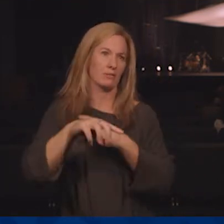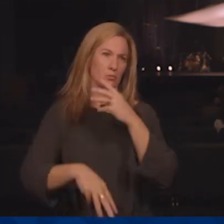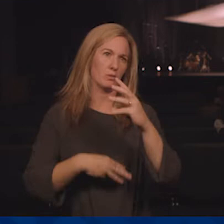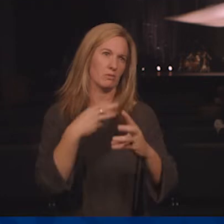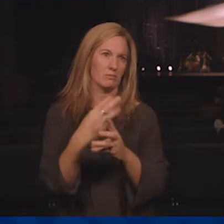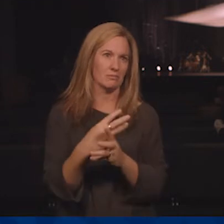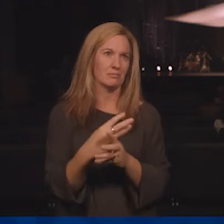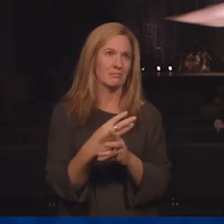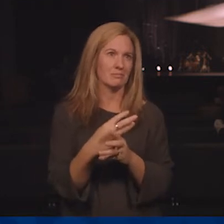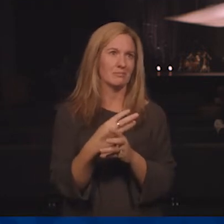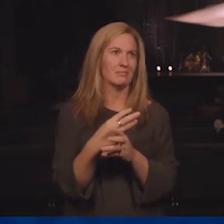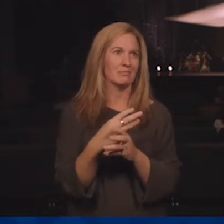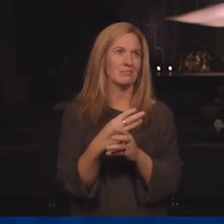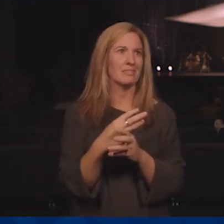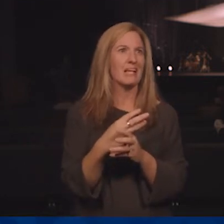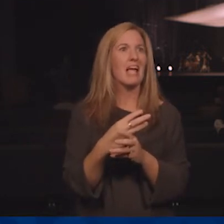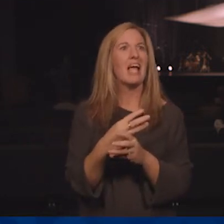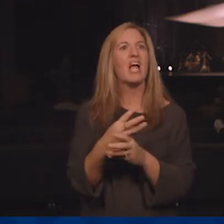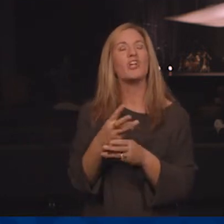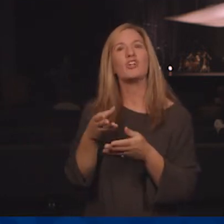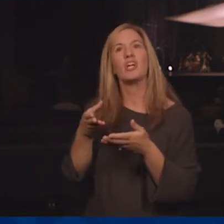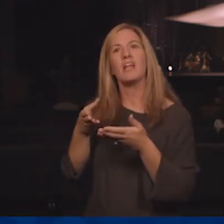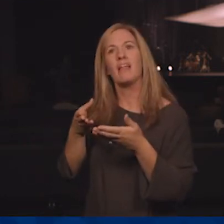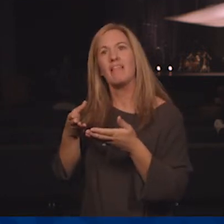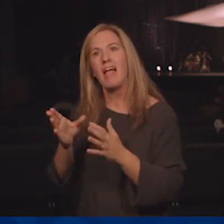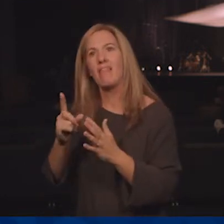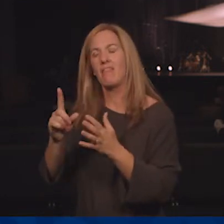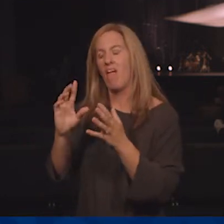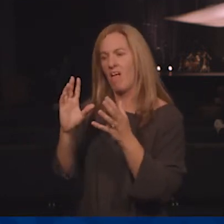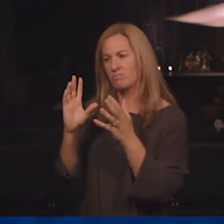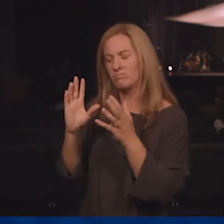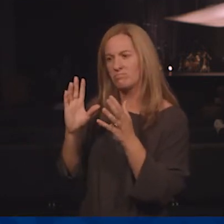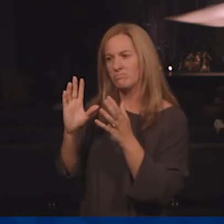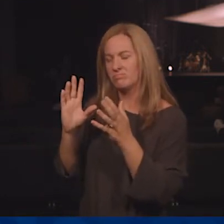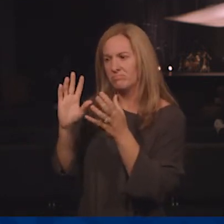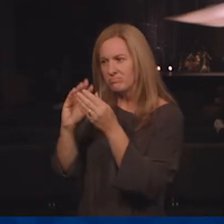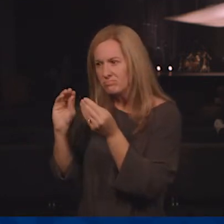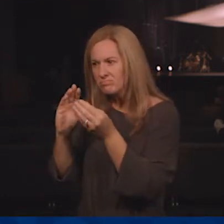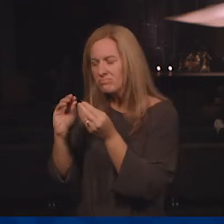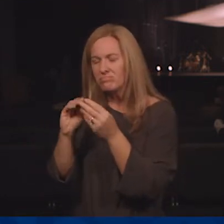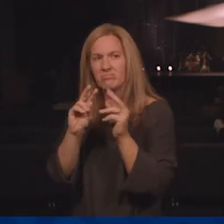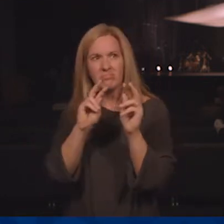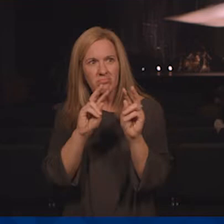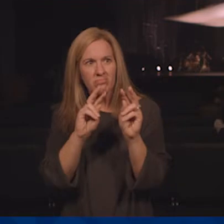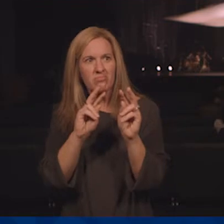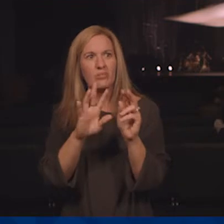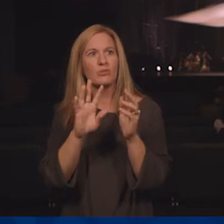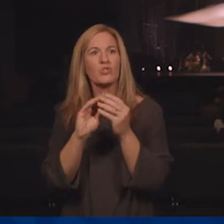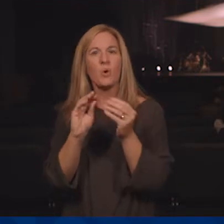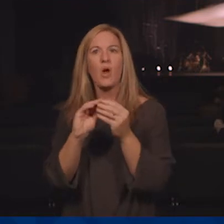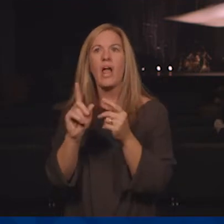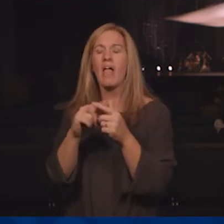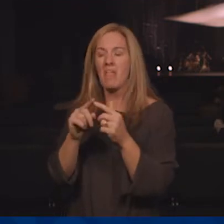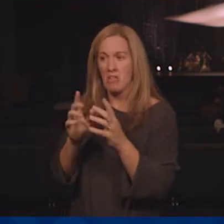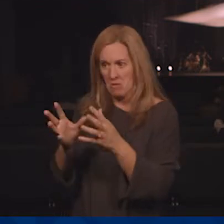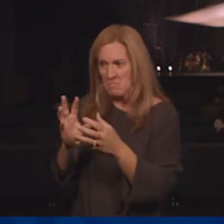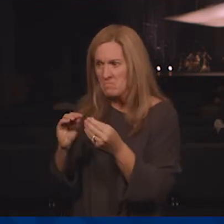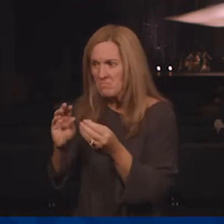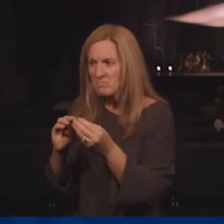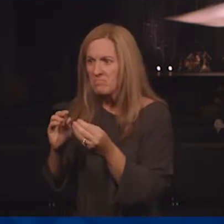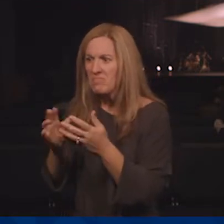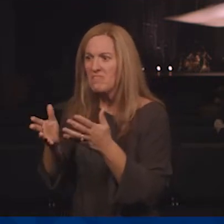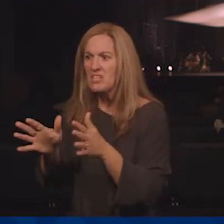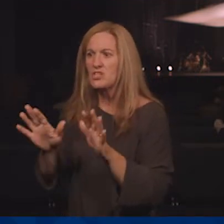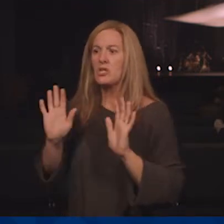else. And you're gonna let them listen to the story, and then you're gonna wait in dependency on the Holy